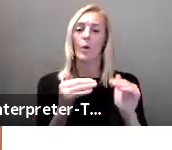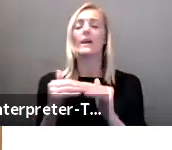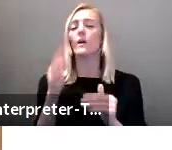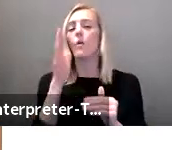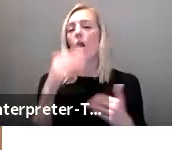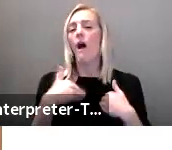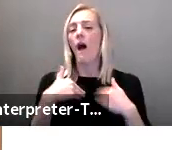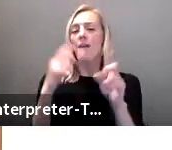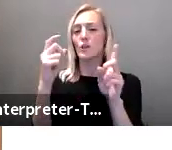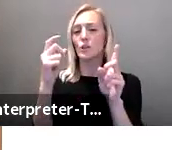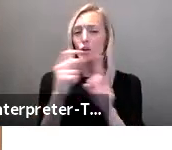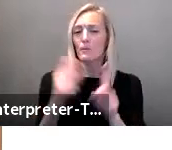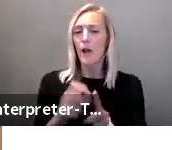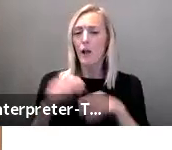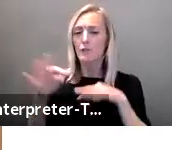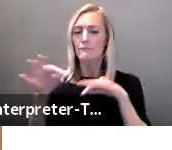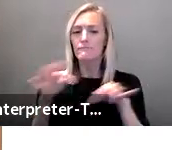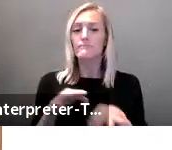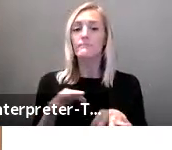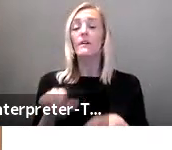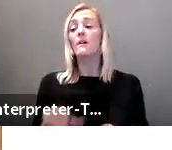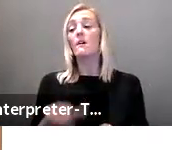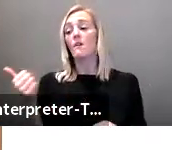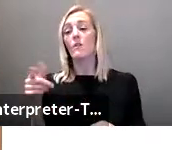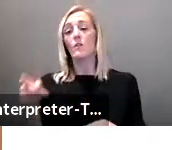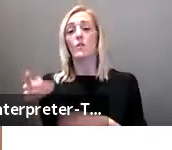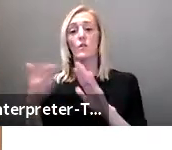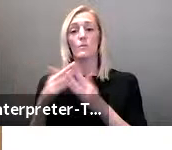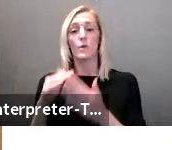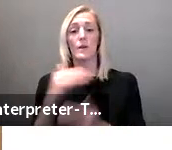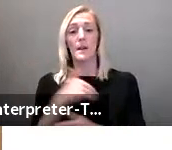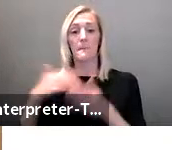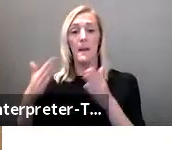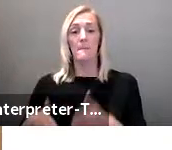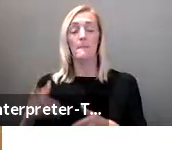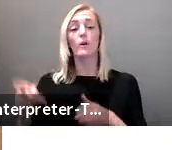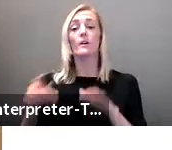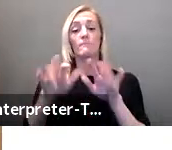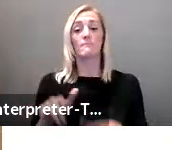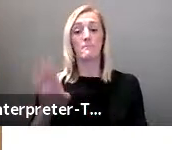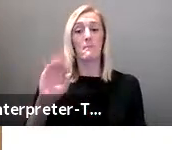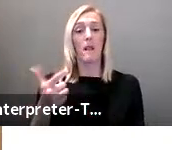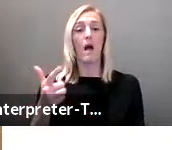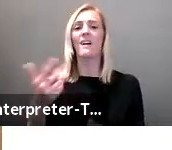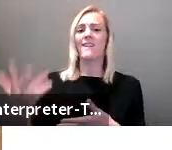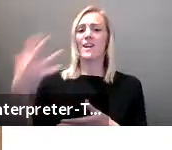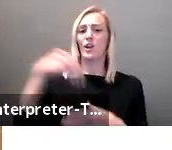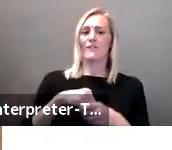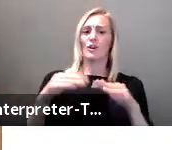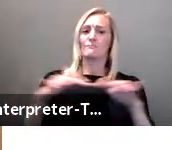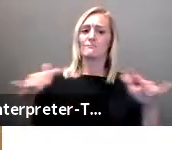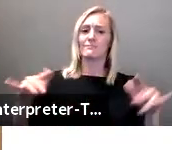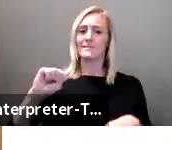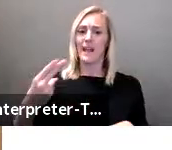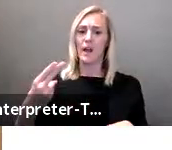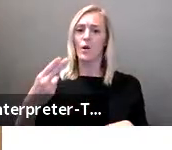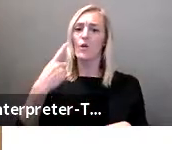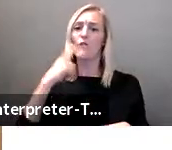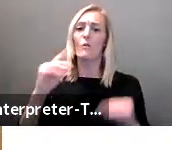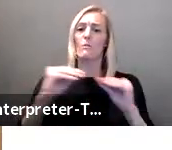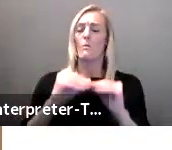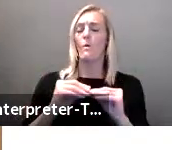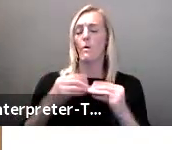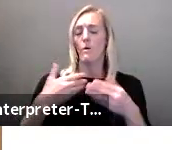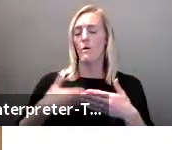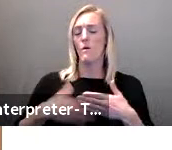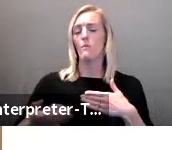And then we have another community member who is writing a blog on engaging diverse stakeholders to create birth equity. And this is just increasing the